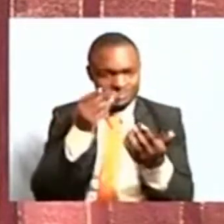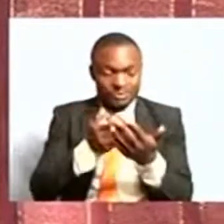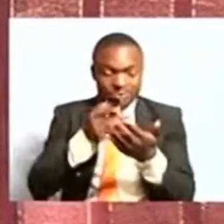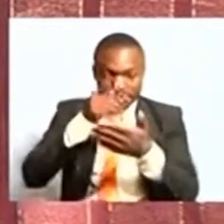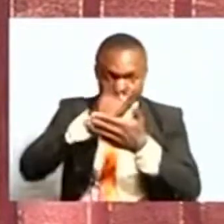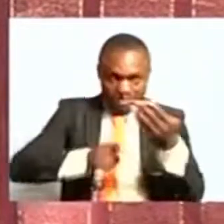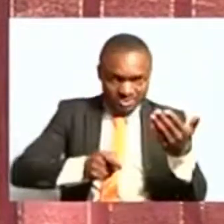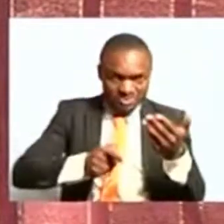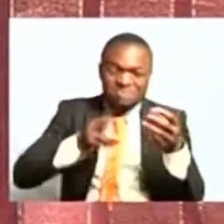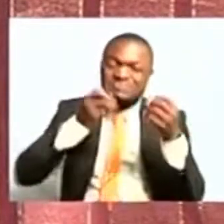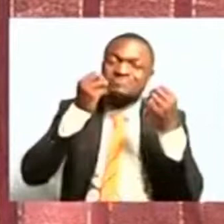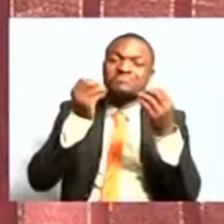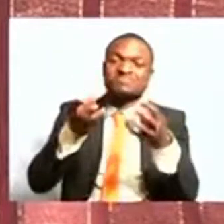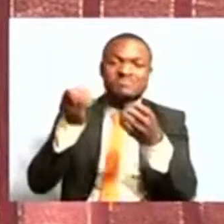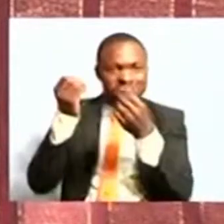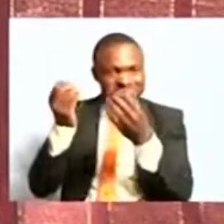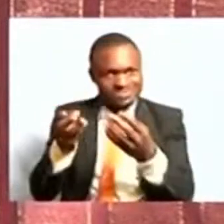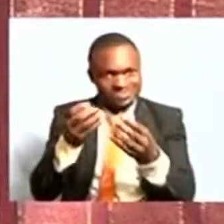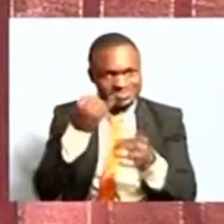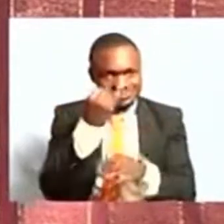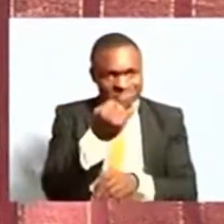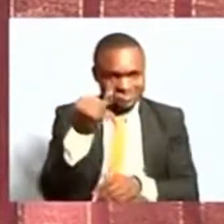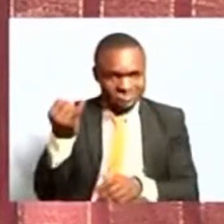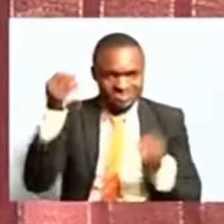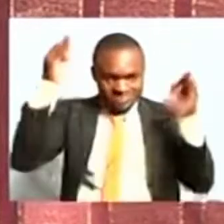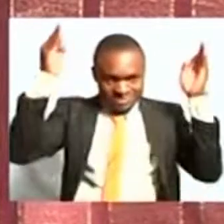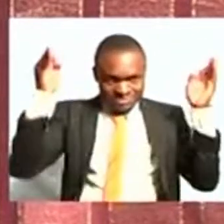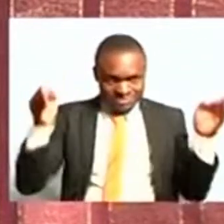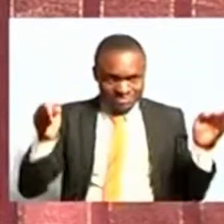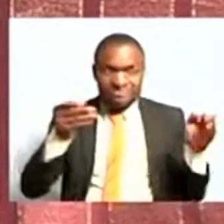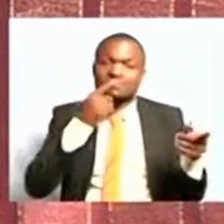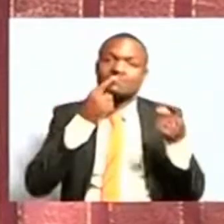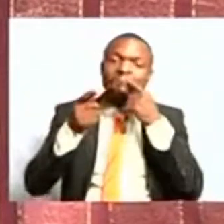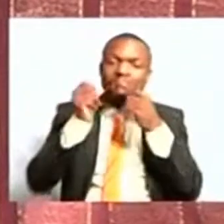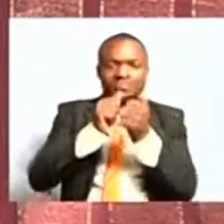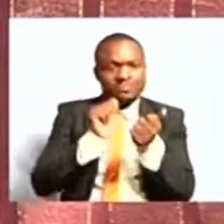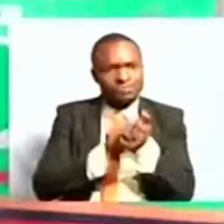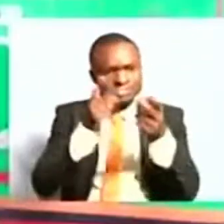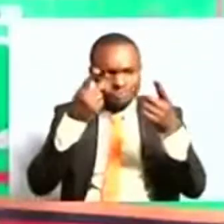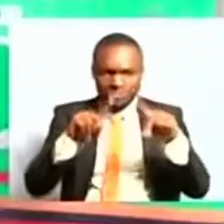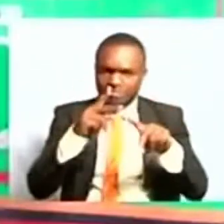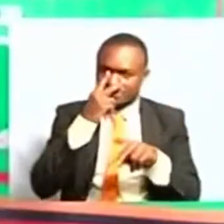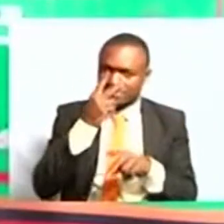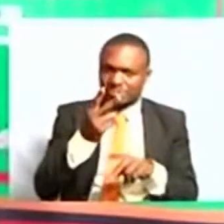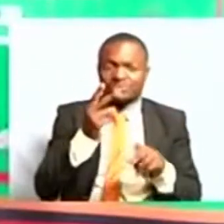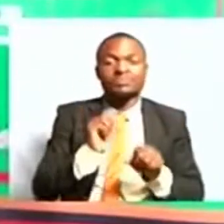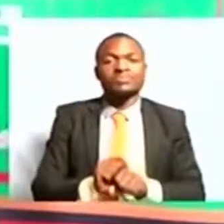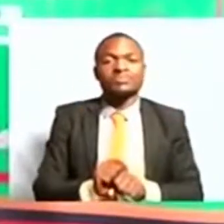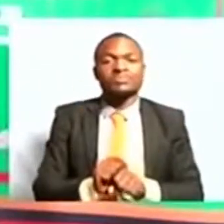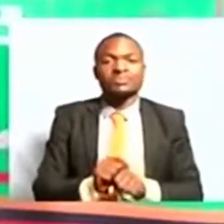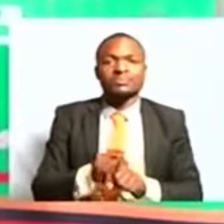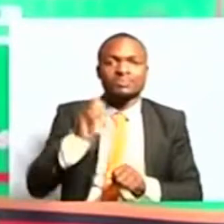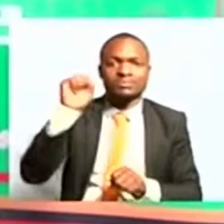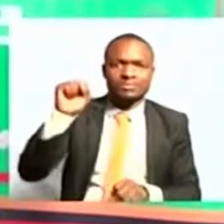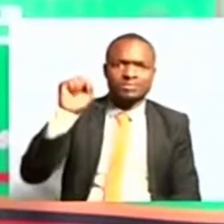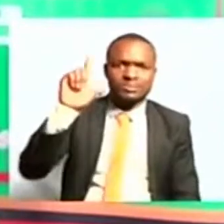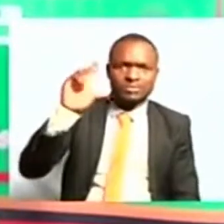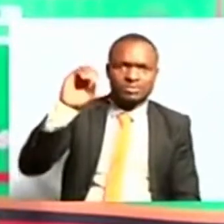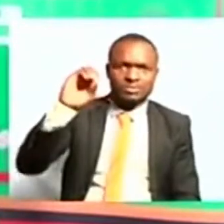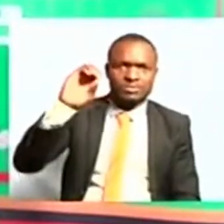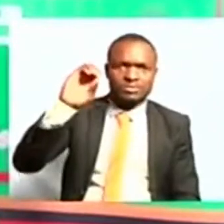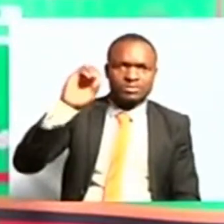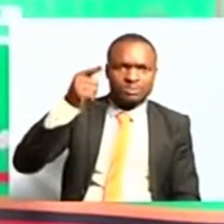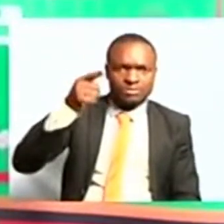what mainly the issue of the justice is talking about. Right. When we are looking at in the slogan, there's an element